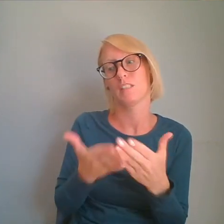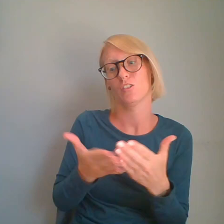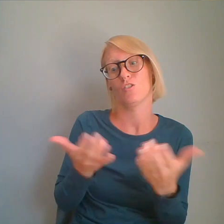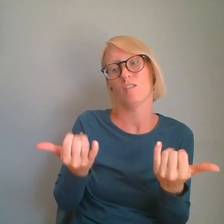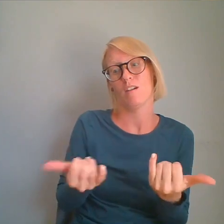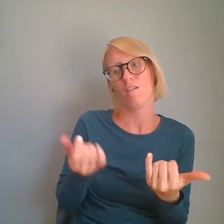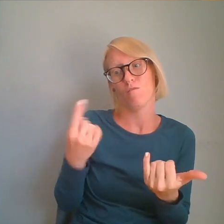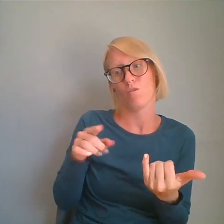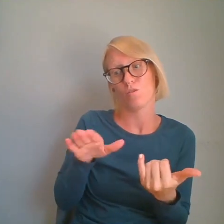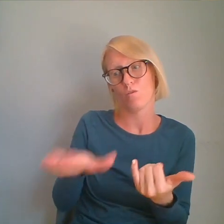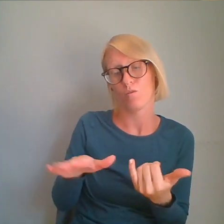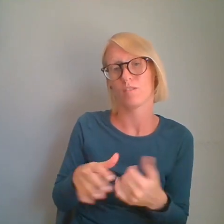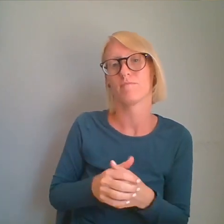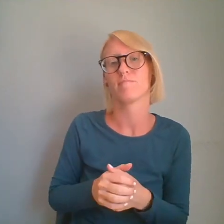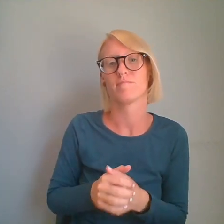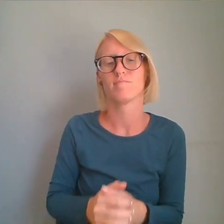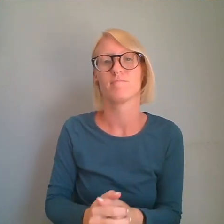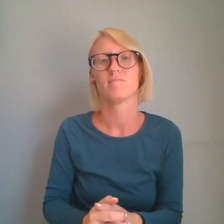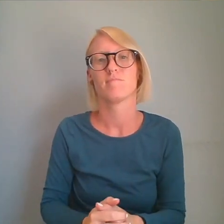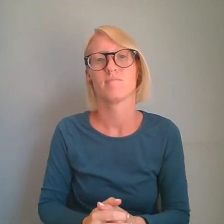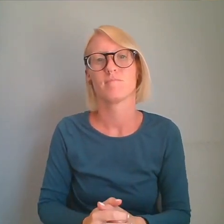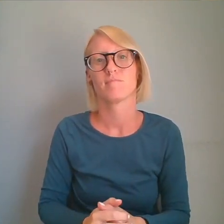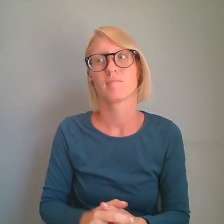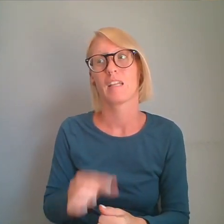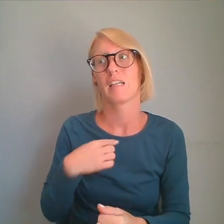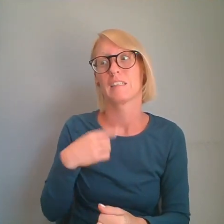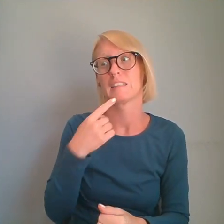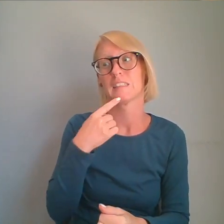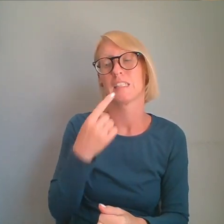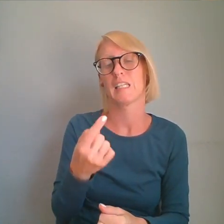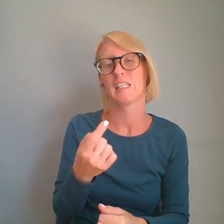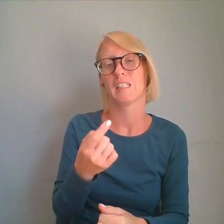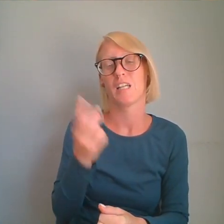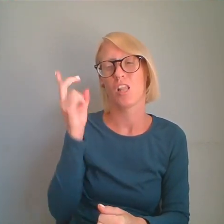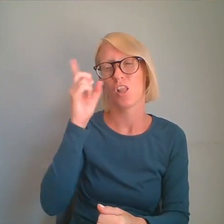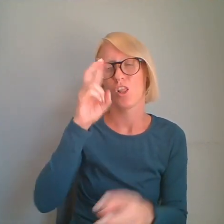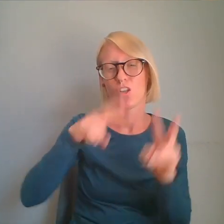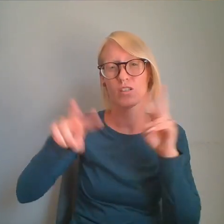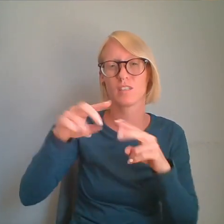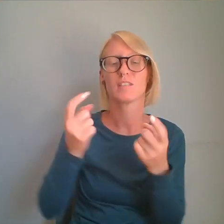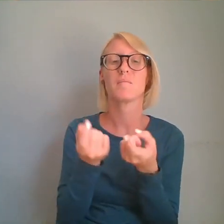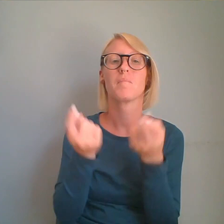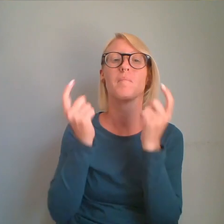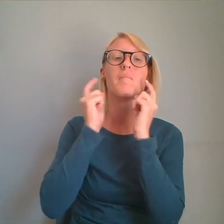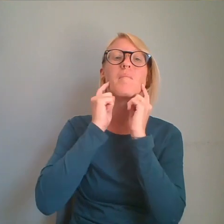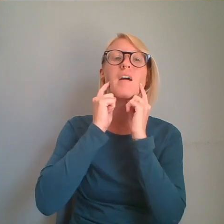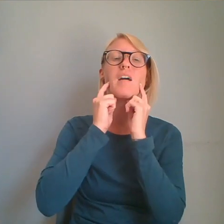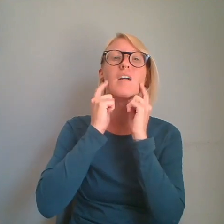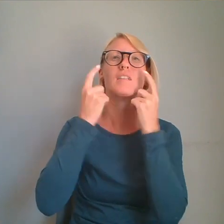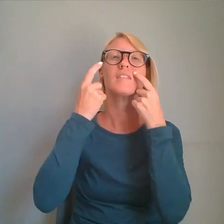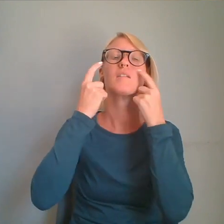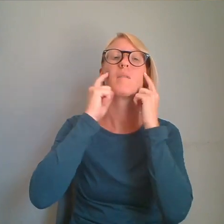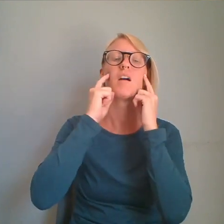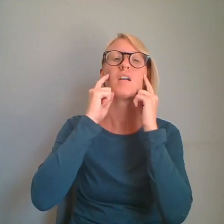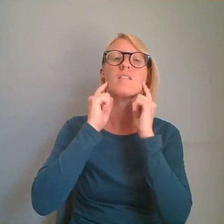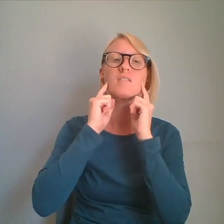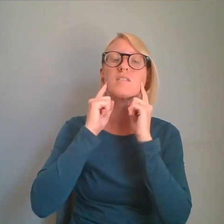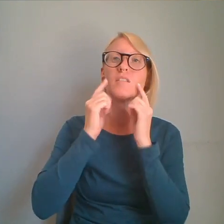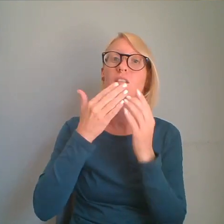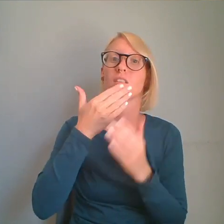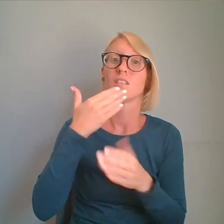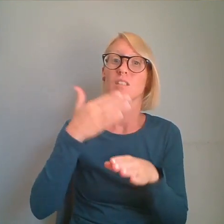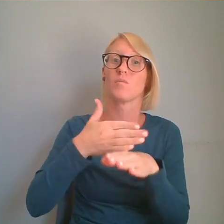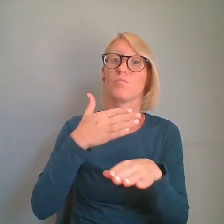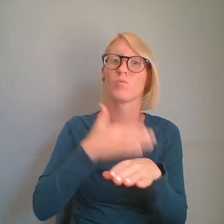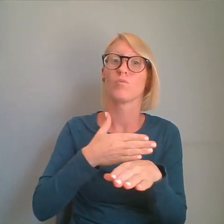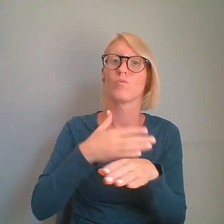I will say, when I was looking in towards the back of your teeth, you could do a bit of a better job of brushing back there, but that's